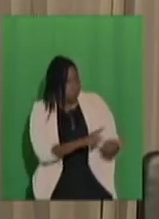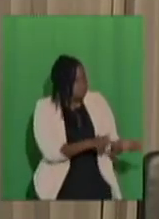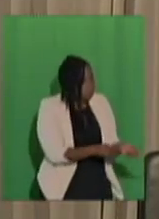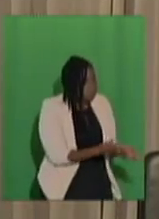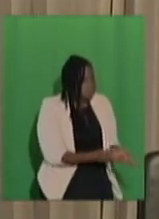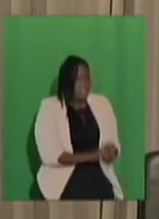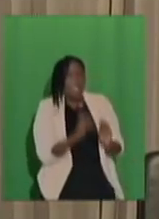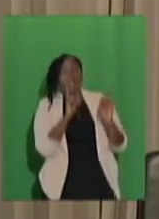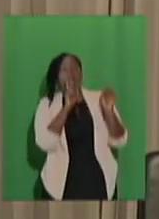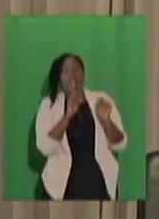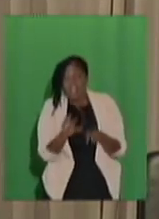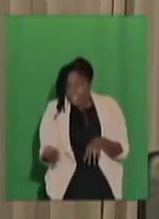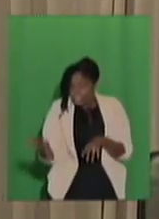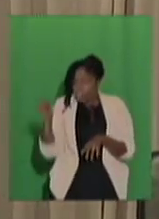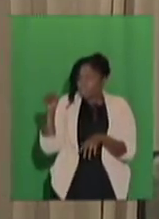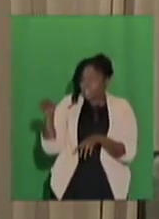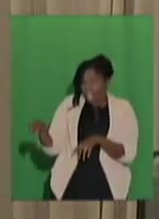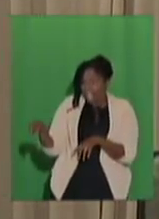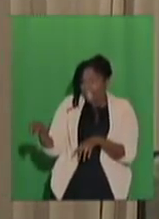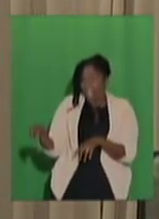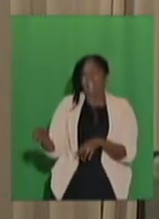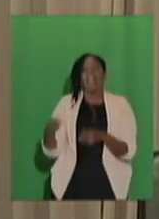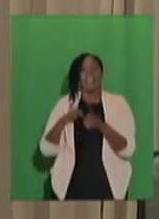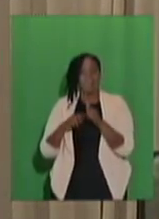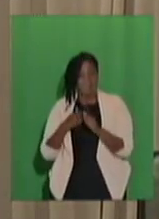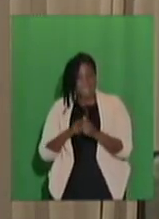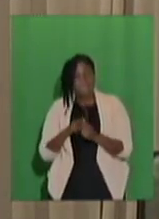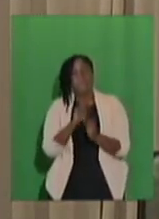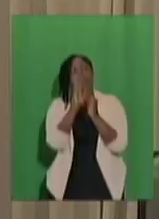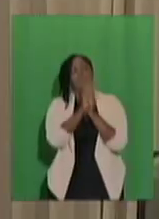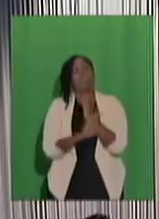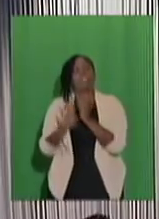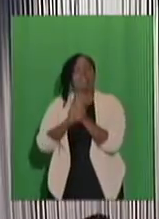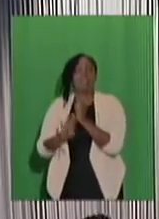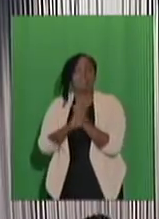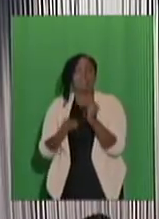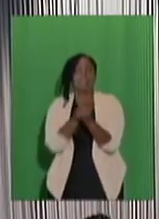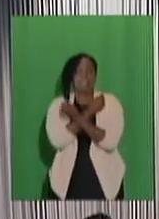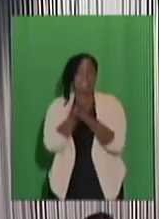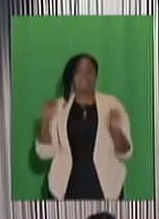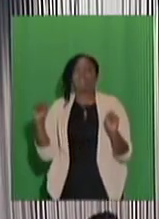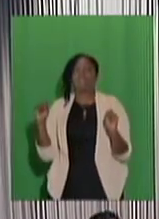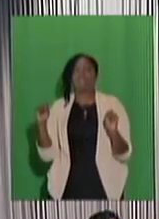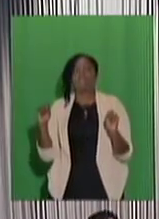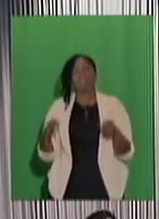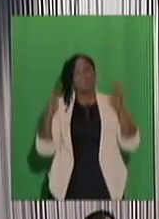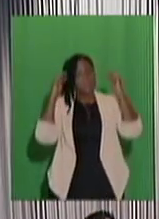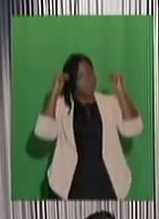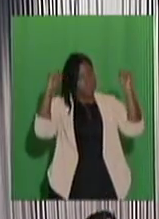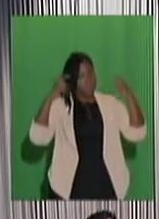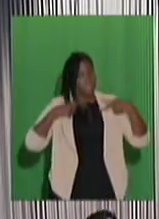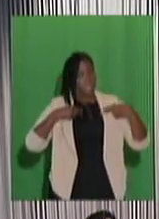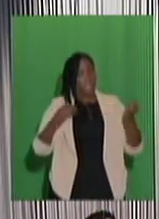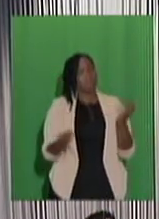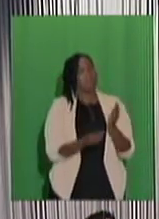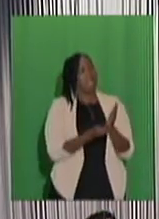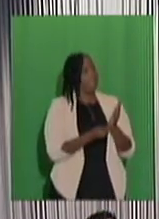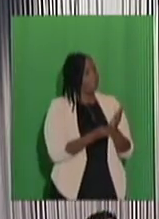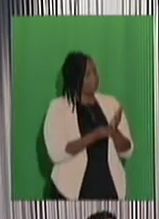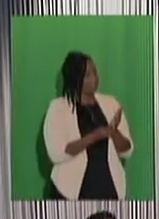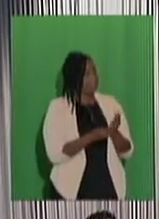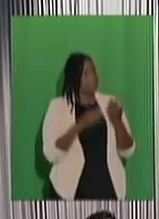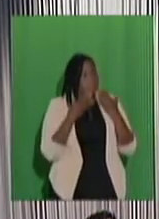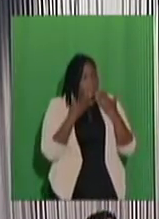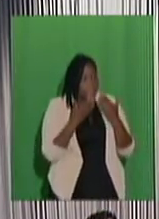protect both the persons inside and the persons on the outside. Minister, would you like to add? Yes. Thank you, Minister Cox, and thank